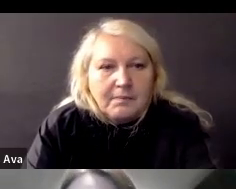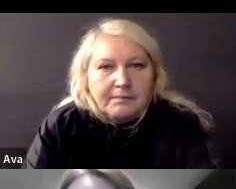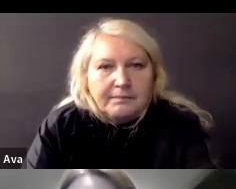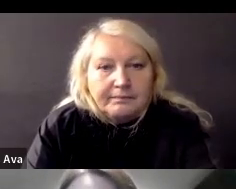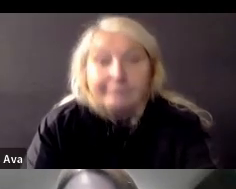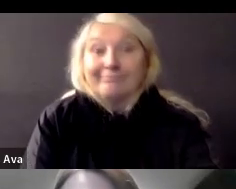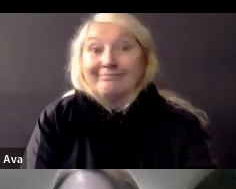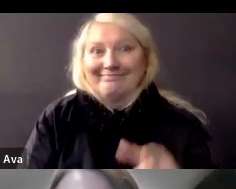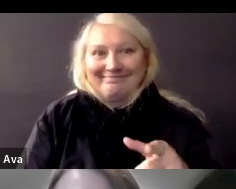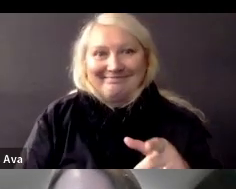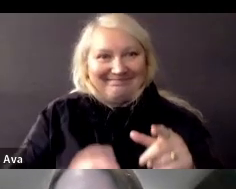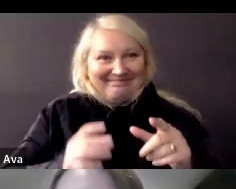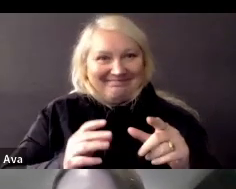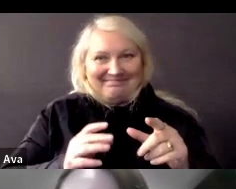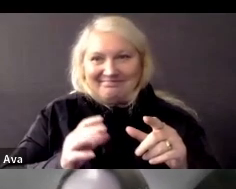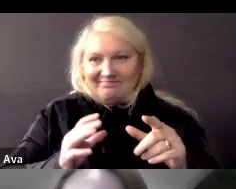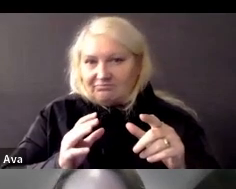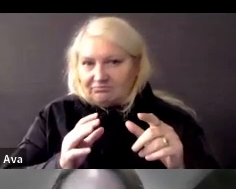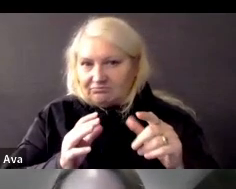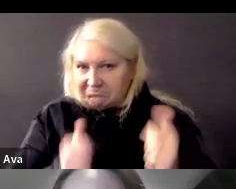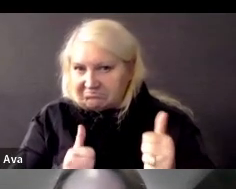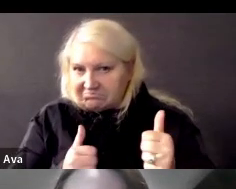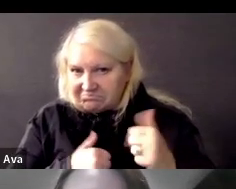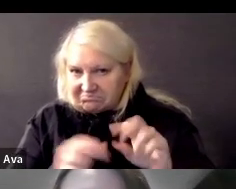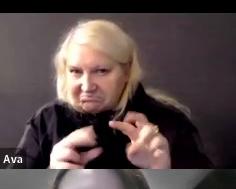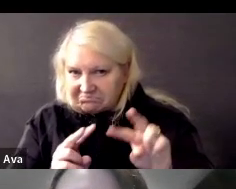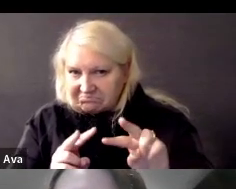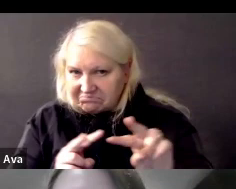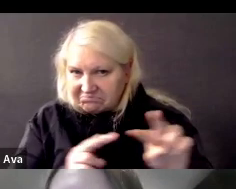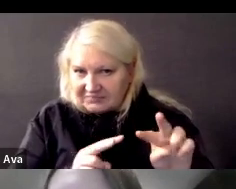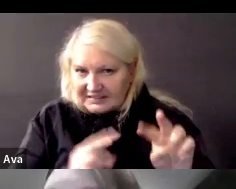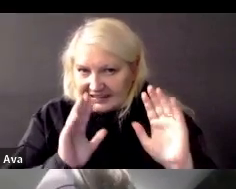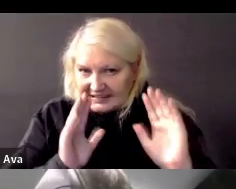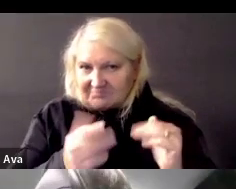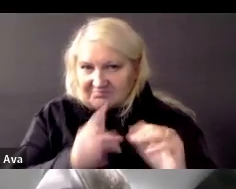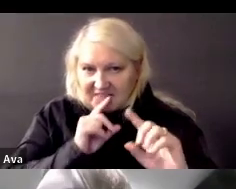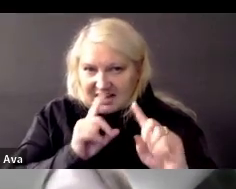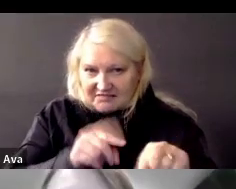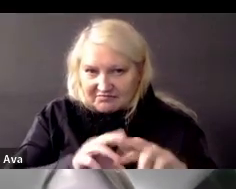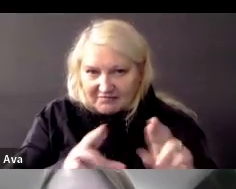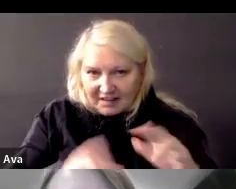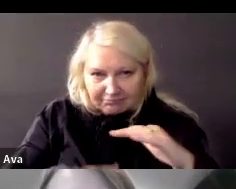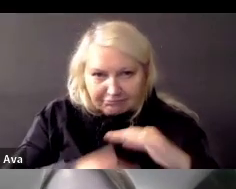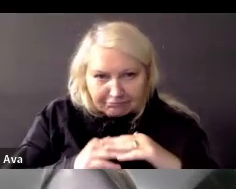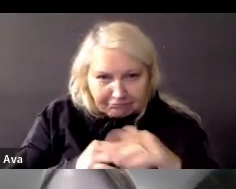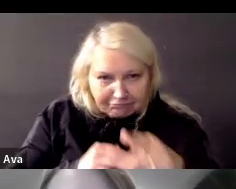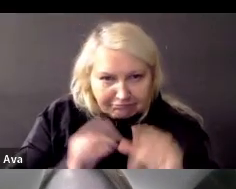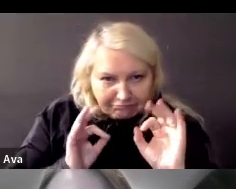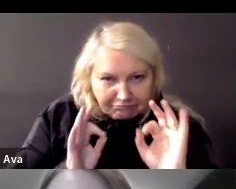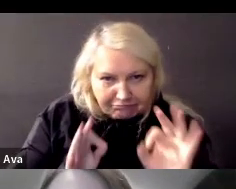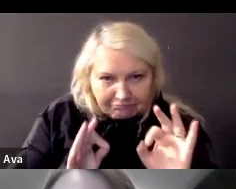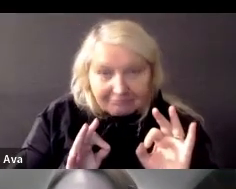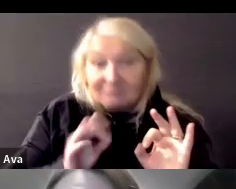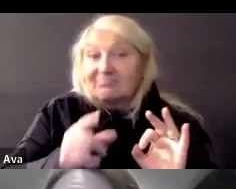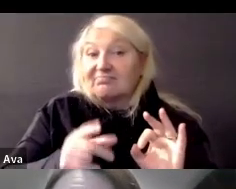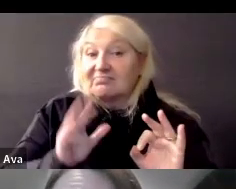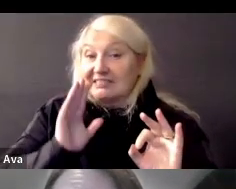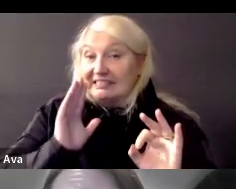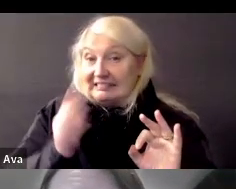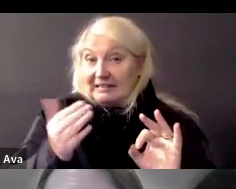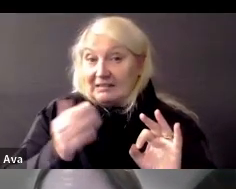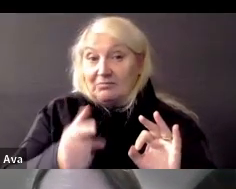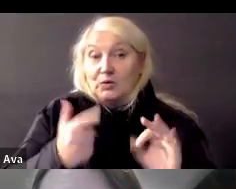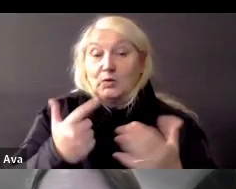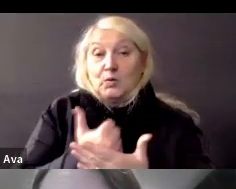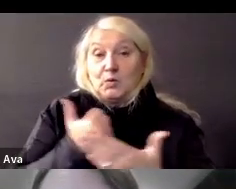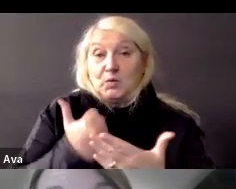Okay, it seems like everyone the answers are in. So according to this new